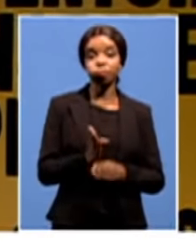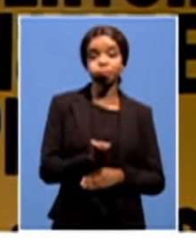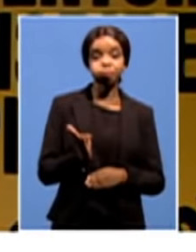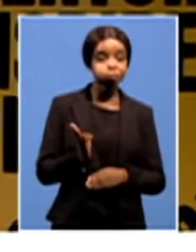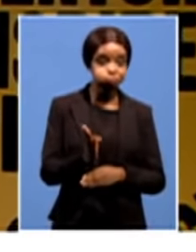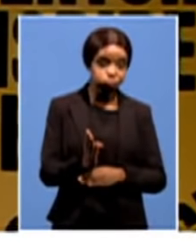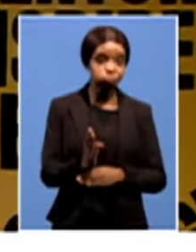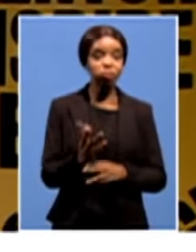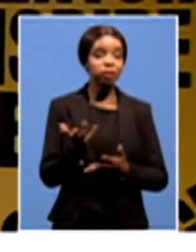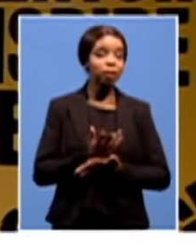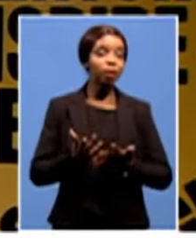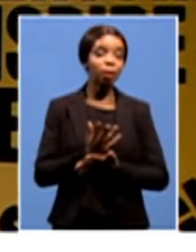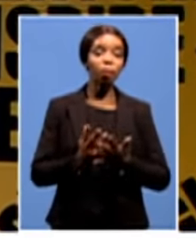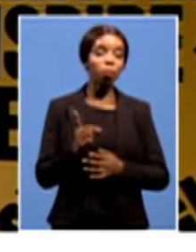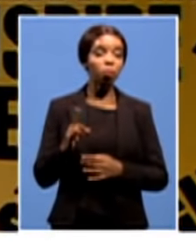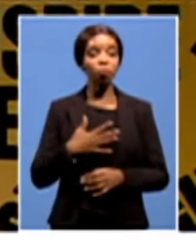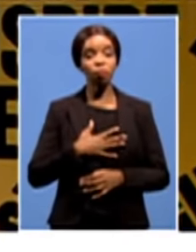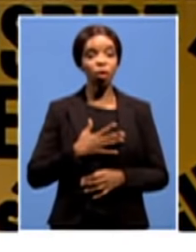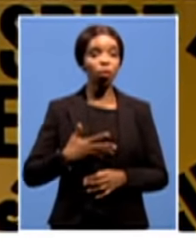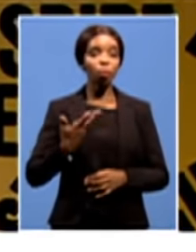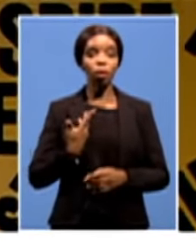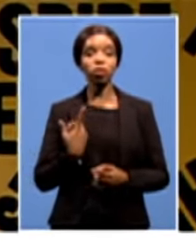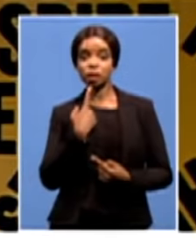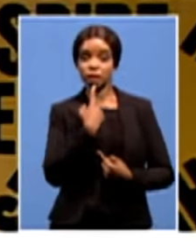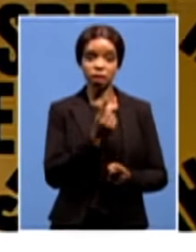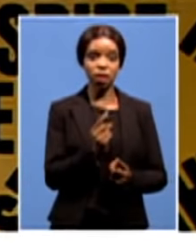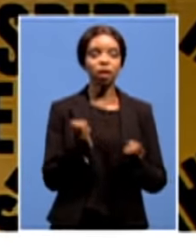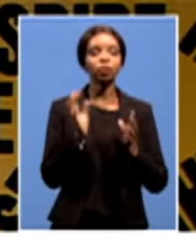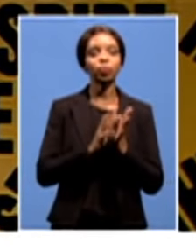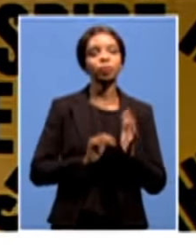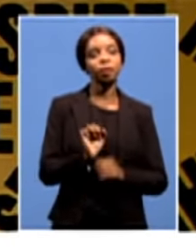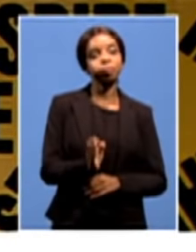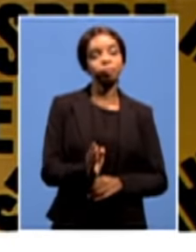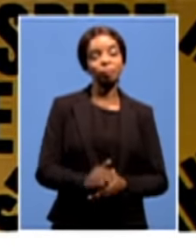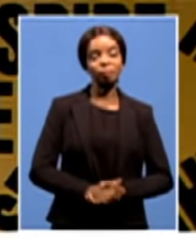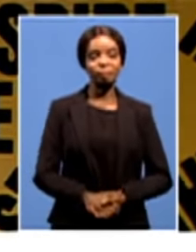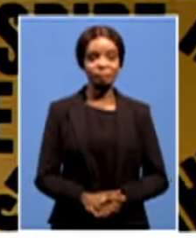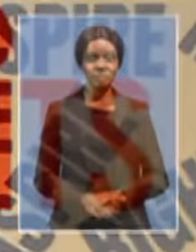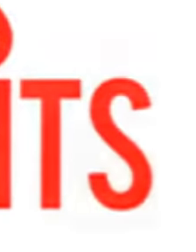the flower market there, recognize yourself. Your story is up next.